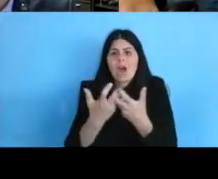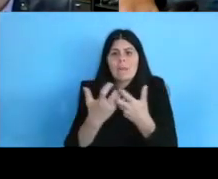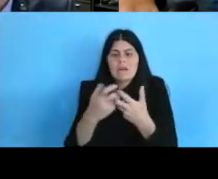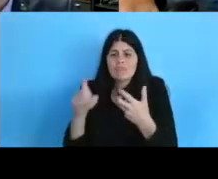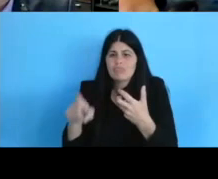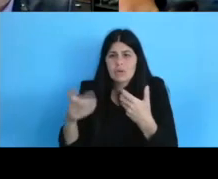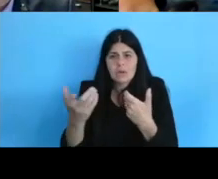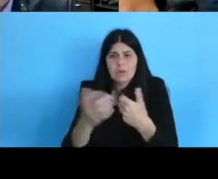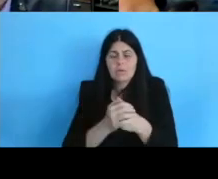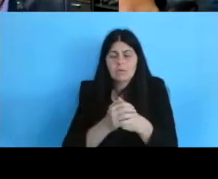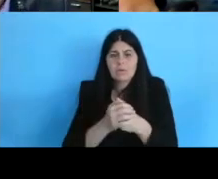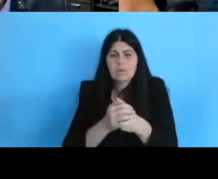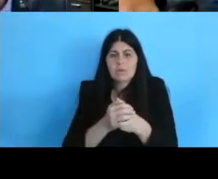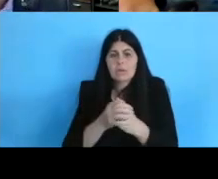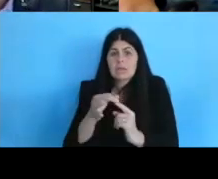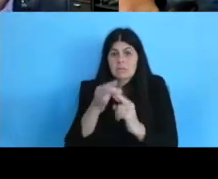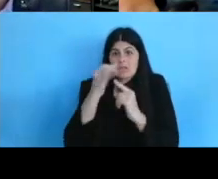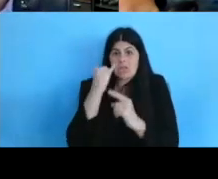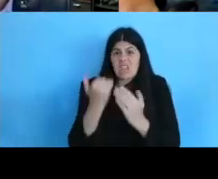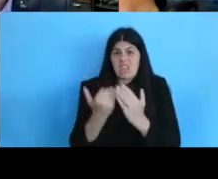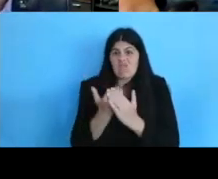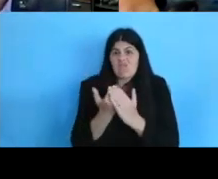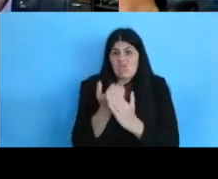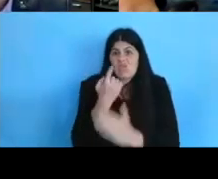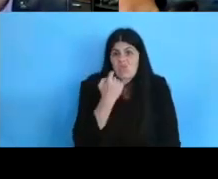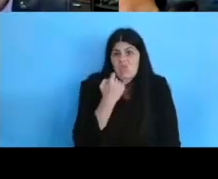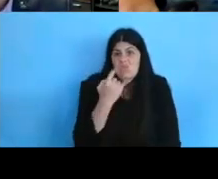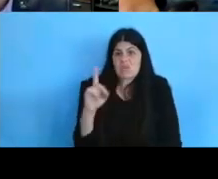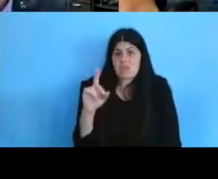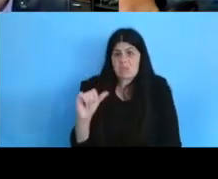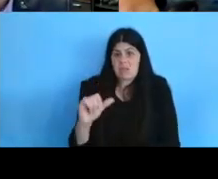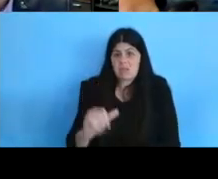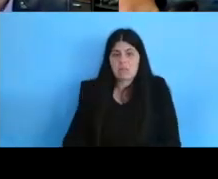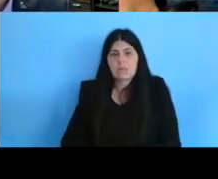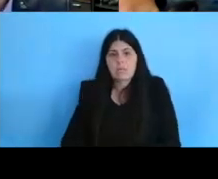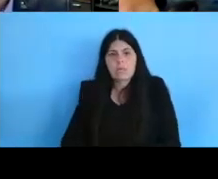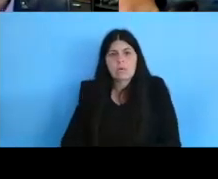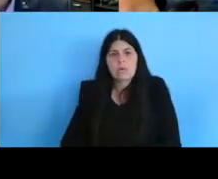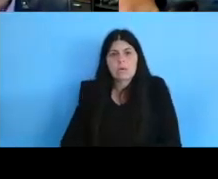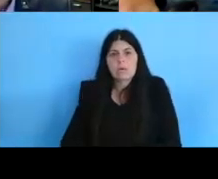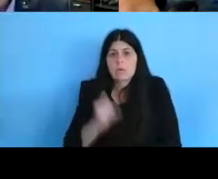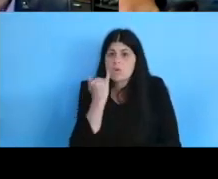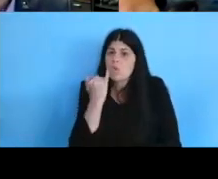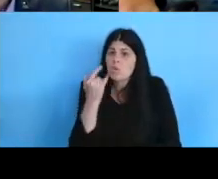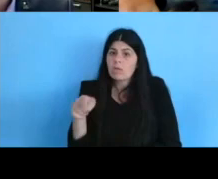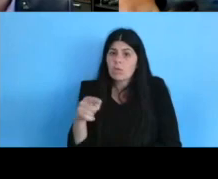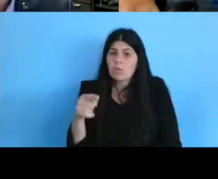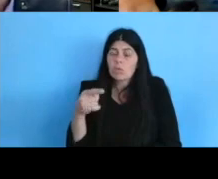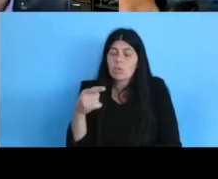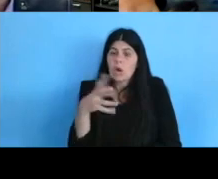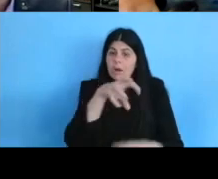especially if their disability was recently acquired. So if you serve in the workforce where